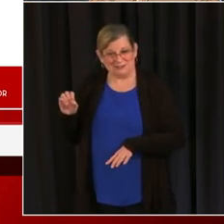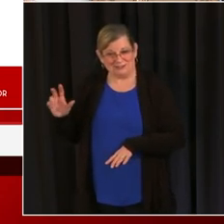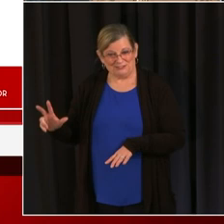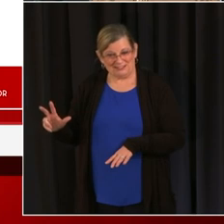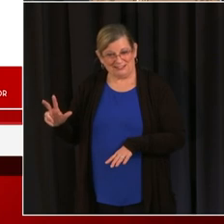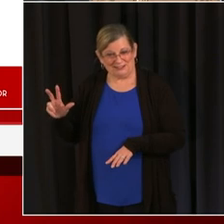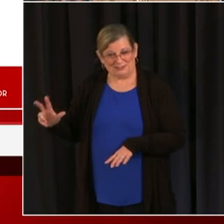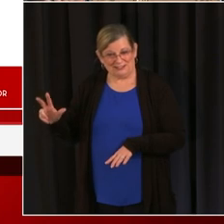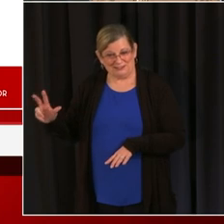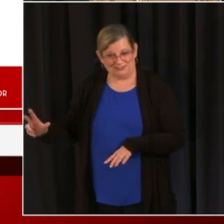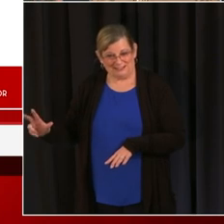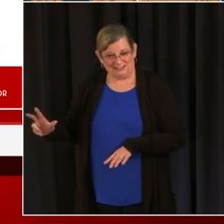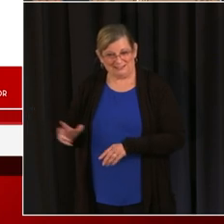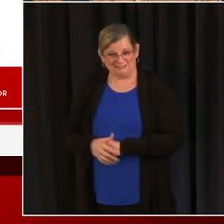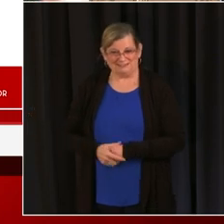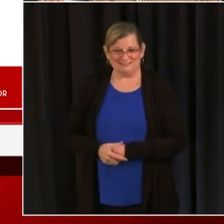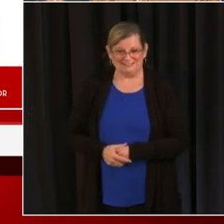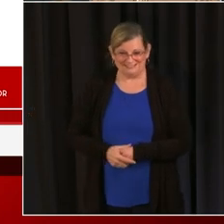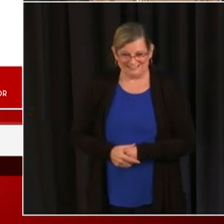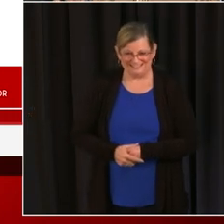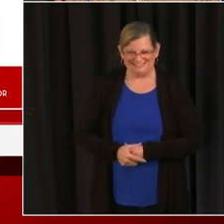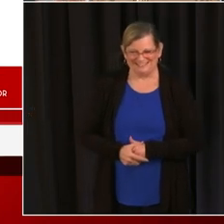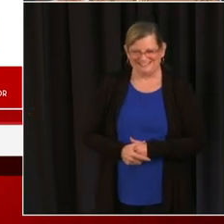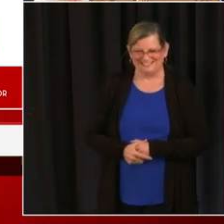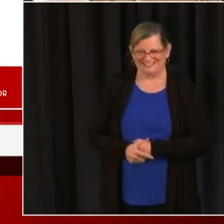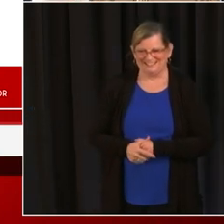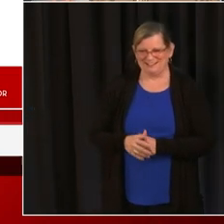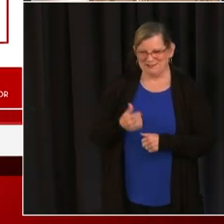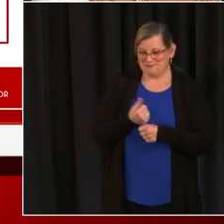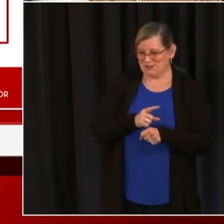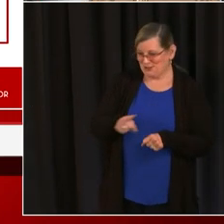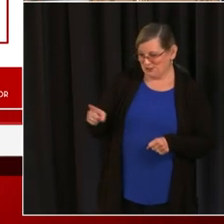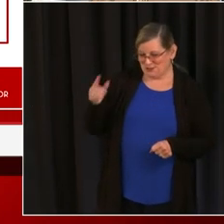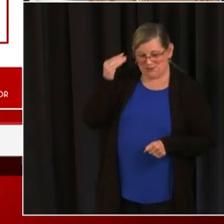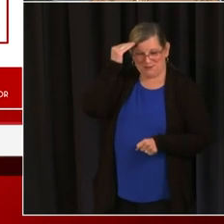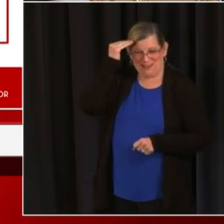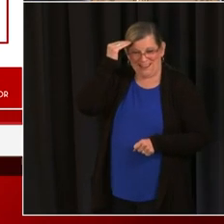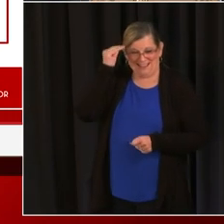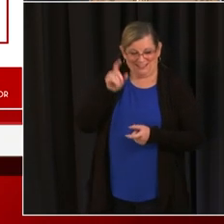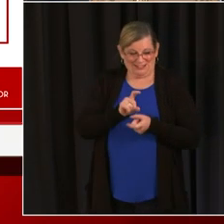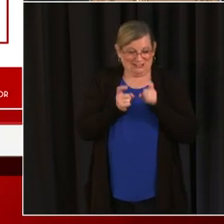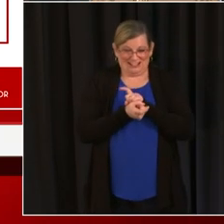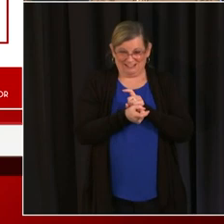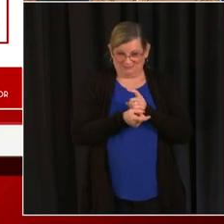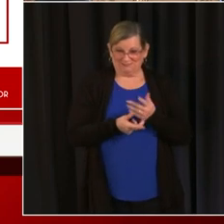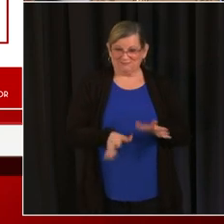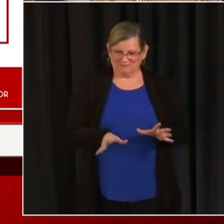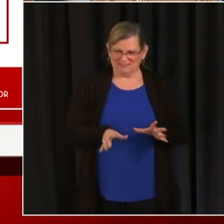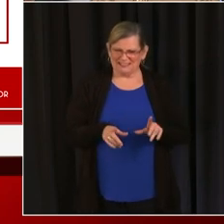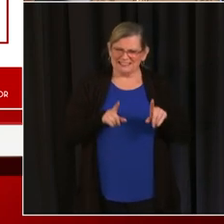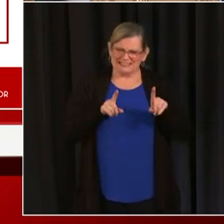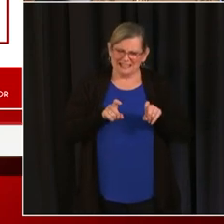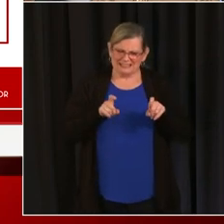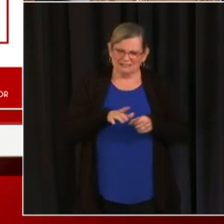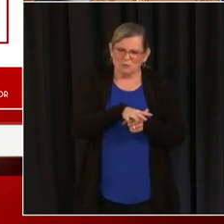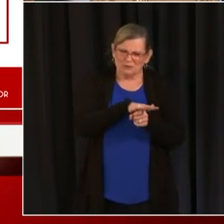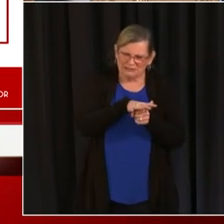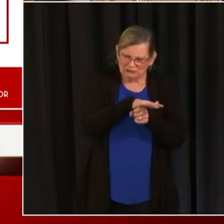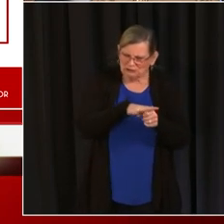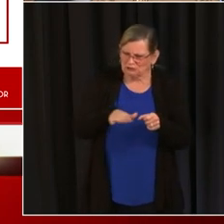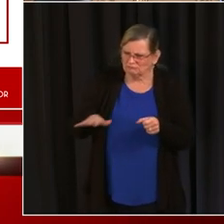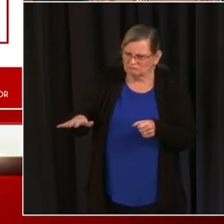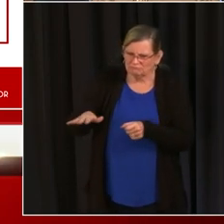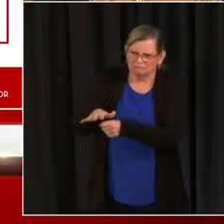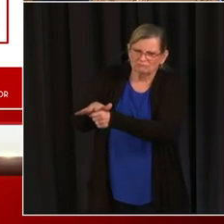855-363-0333. We also want to make you aware of a change in test location. The